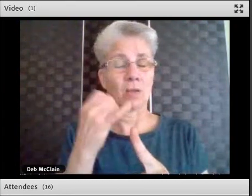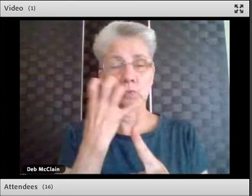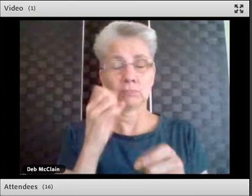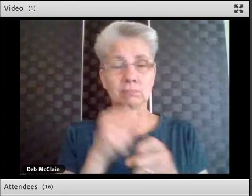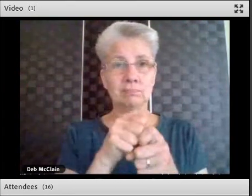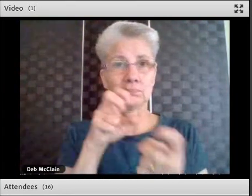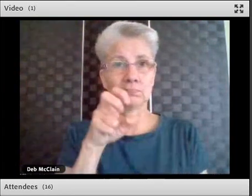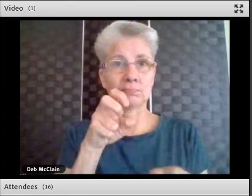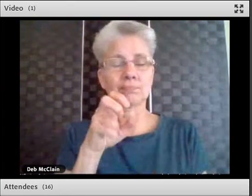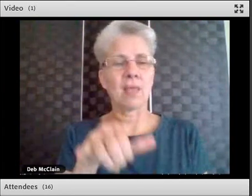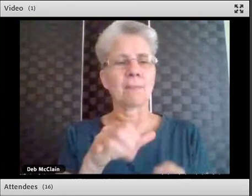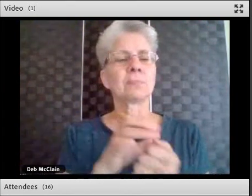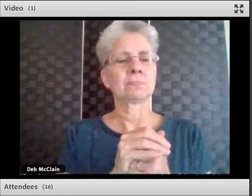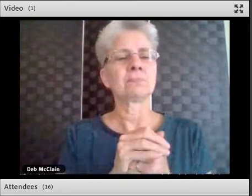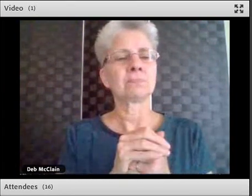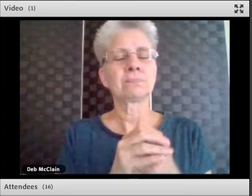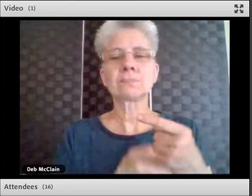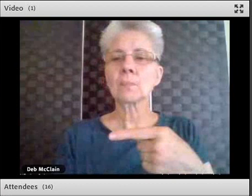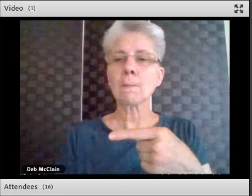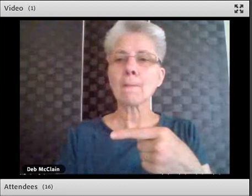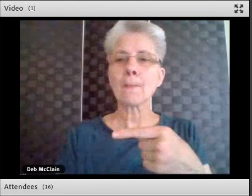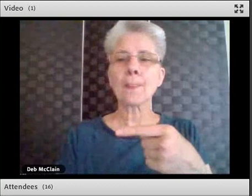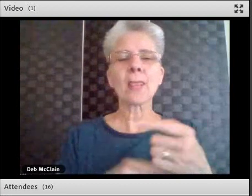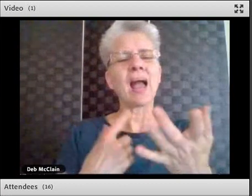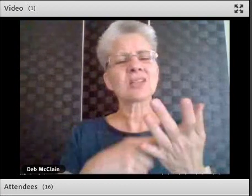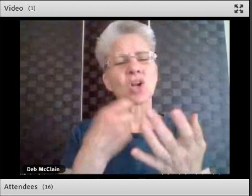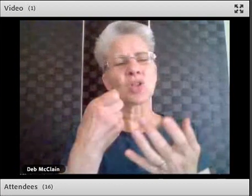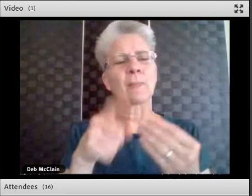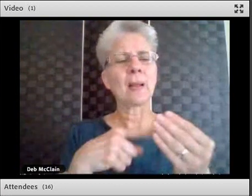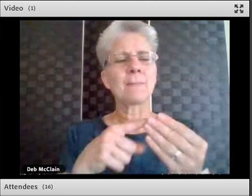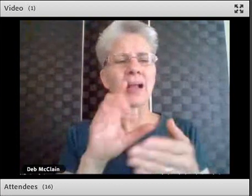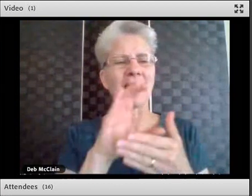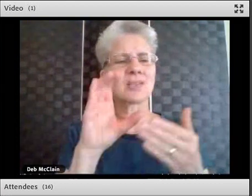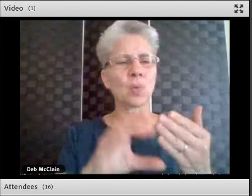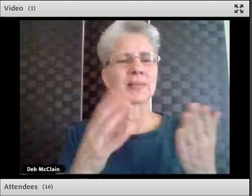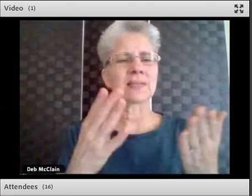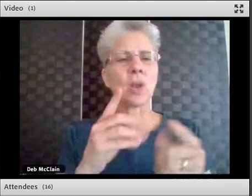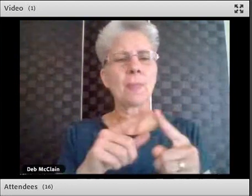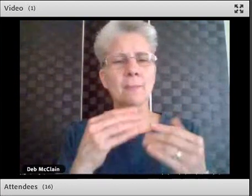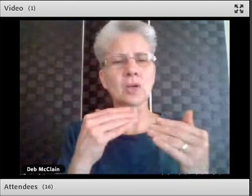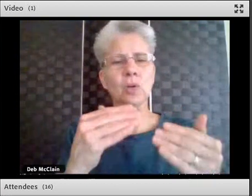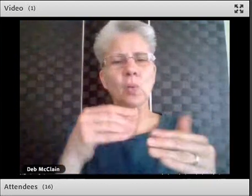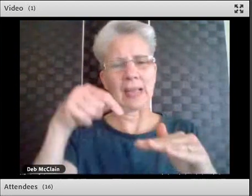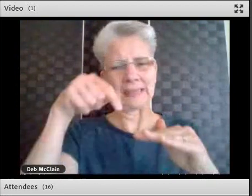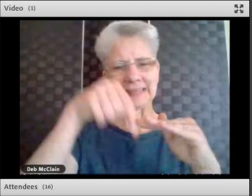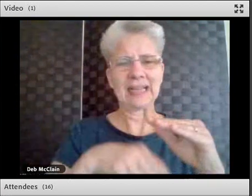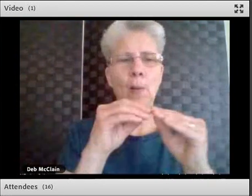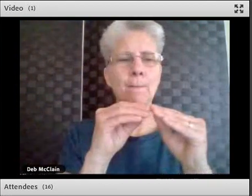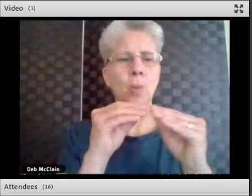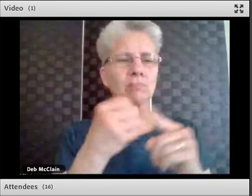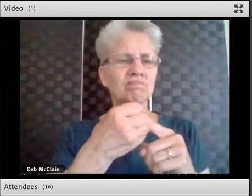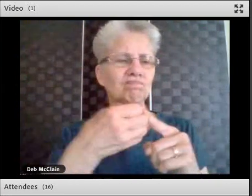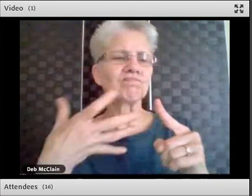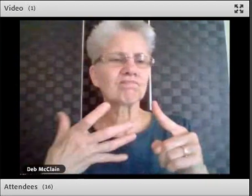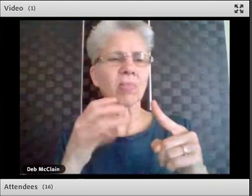Okay, so I've talked a little bit about consequences here, but I'm going to go into more detail.